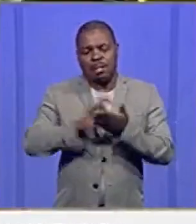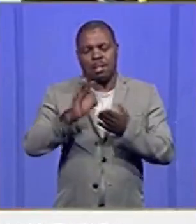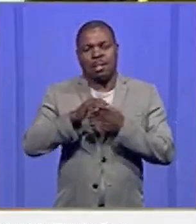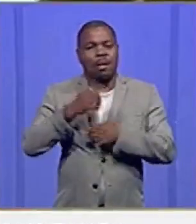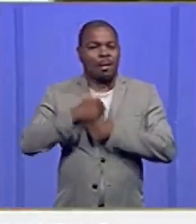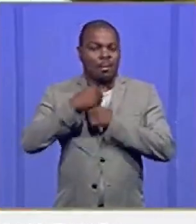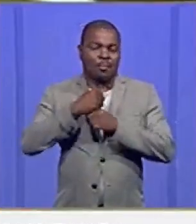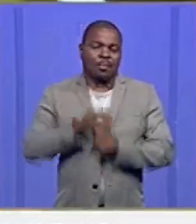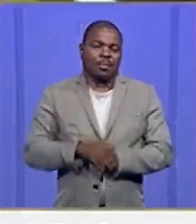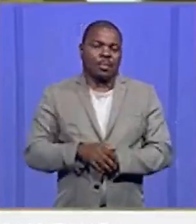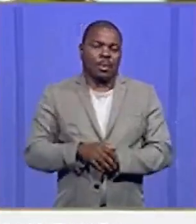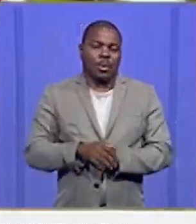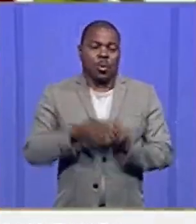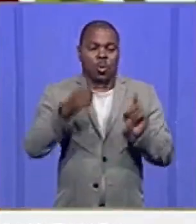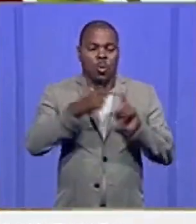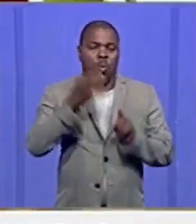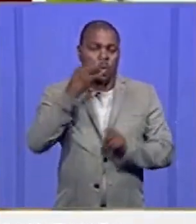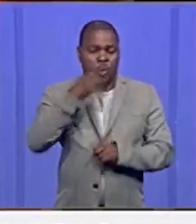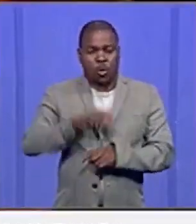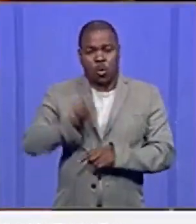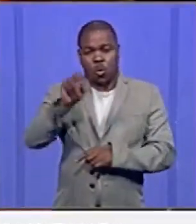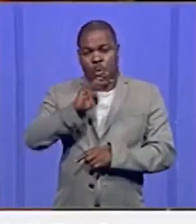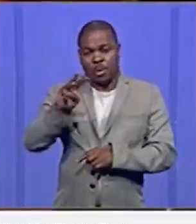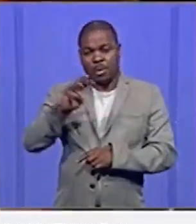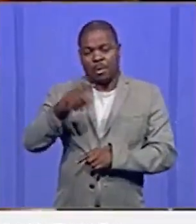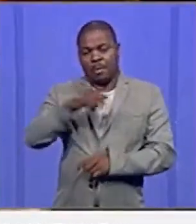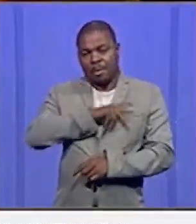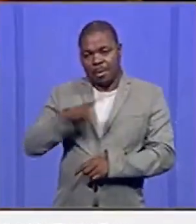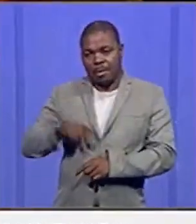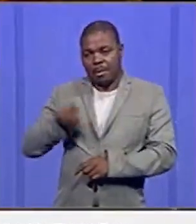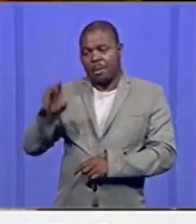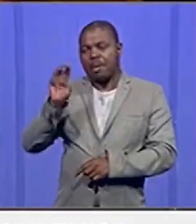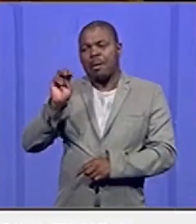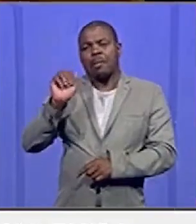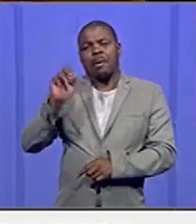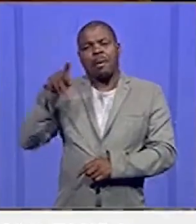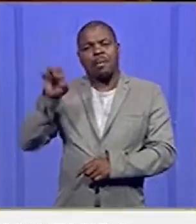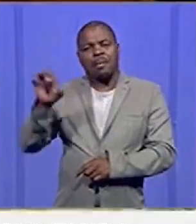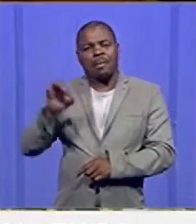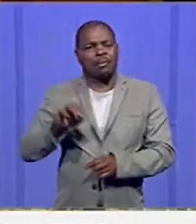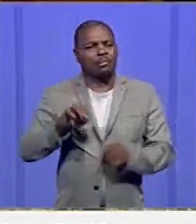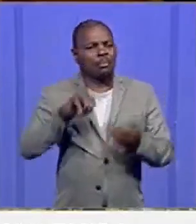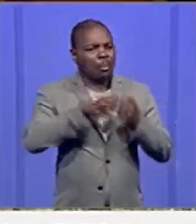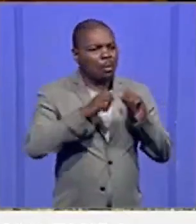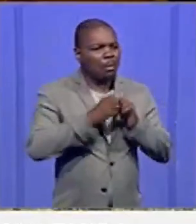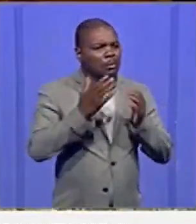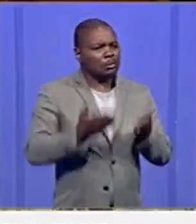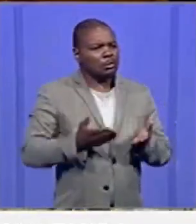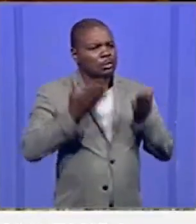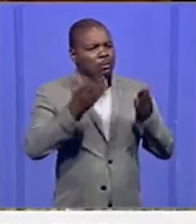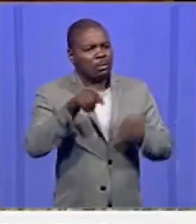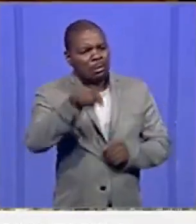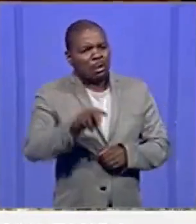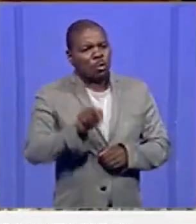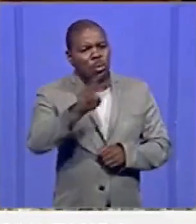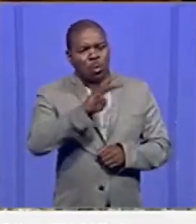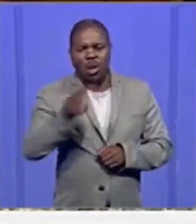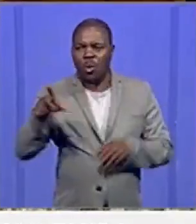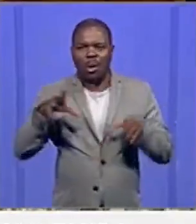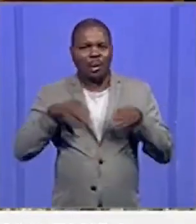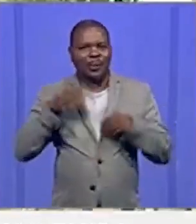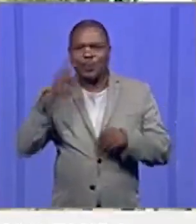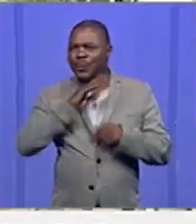o re Tonakgolo ya Northwest Bushy Maape ha e amohele diphephetso tsa phano ya ditshebeletso tseo profensi e tobaneng